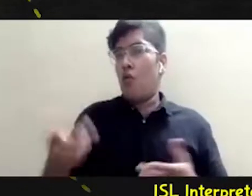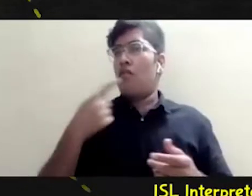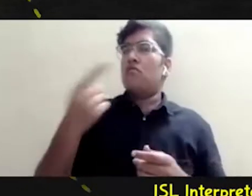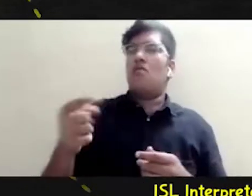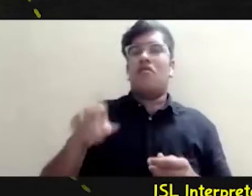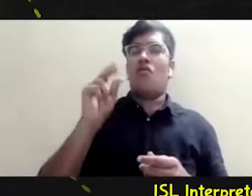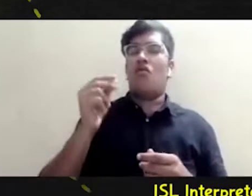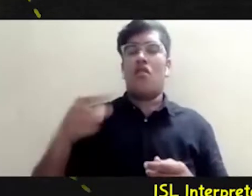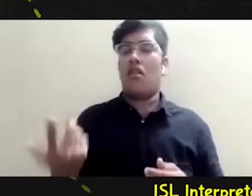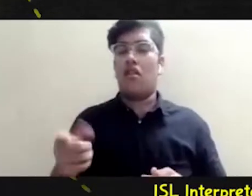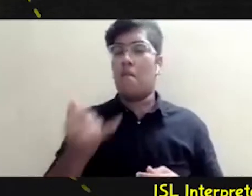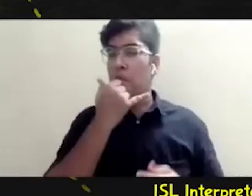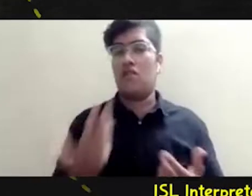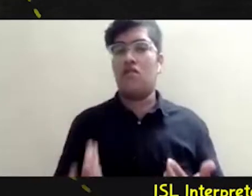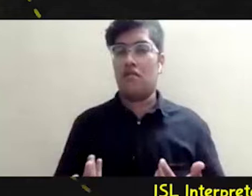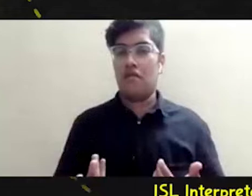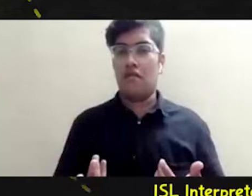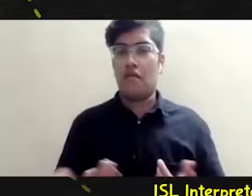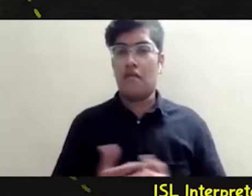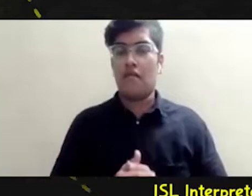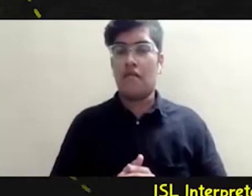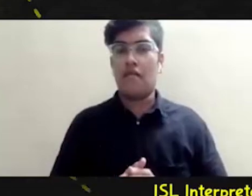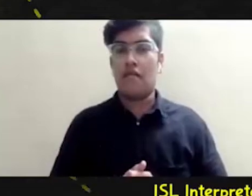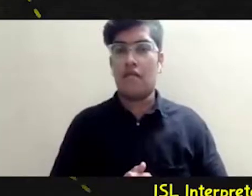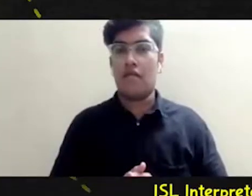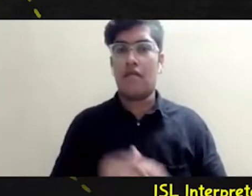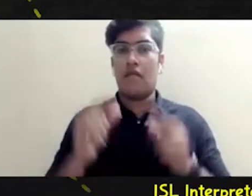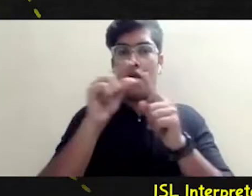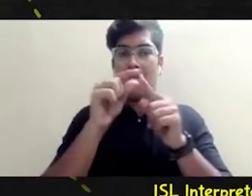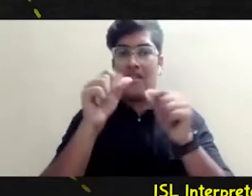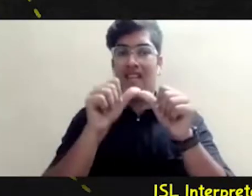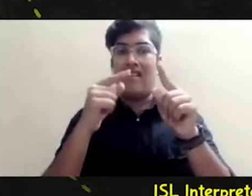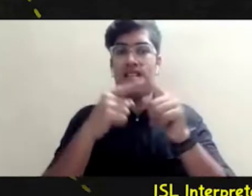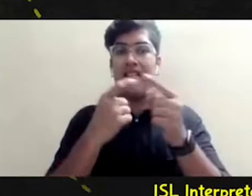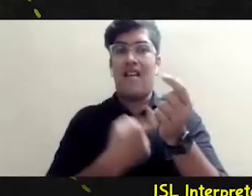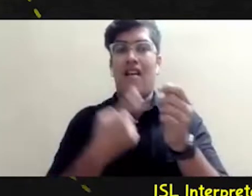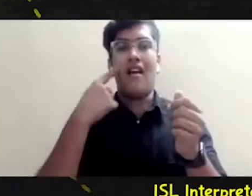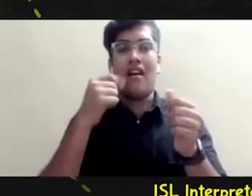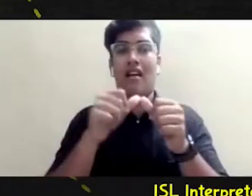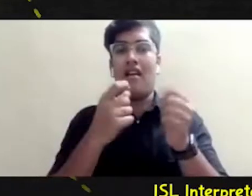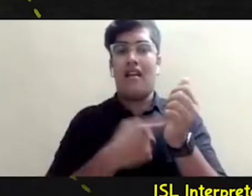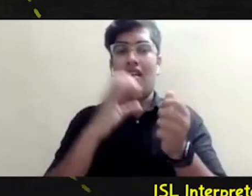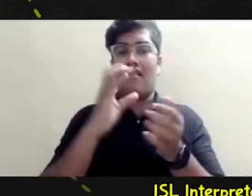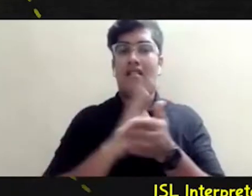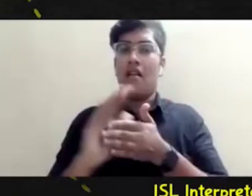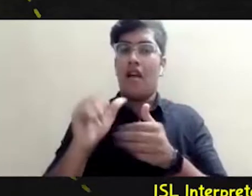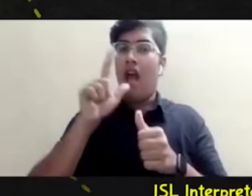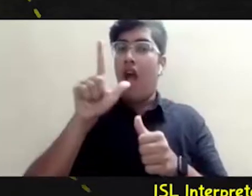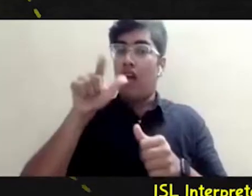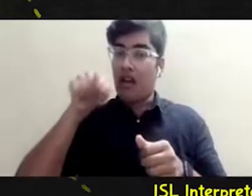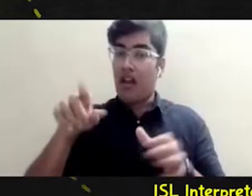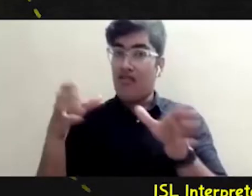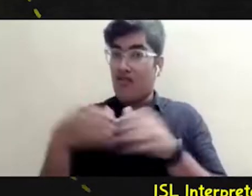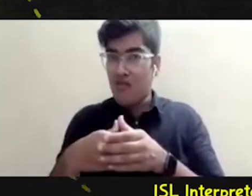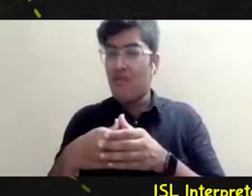in many films that the older brother is the villain, the patriarchal big brother, and